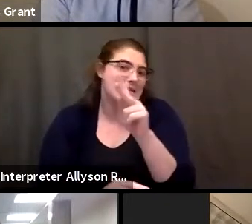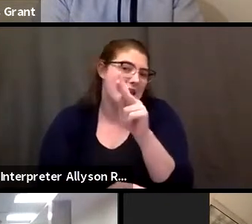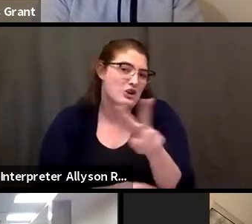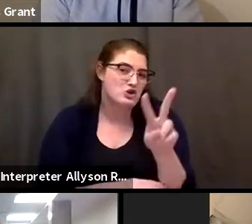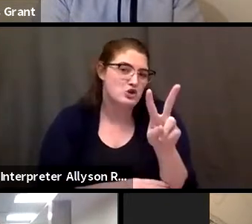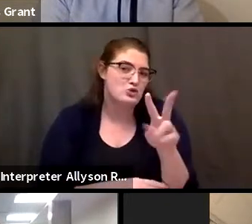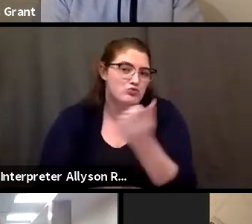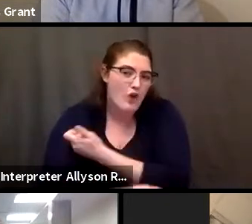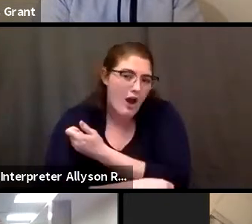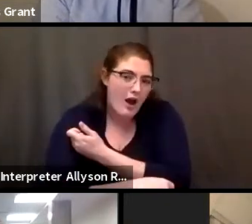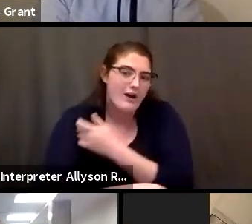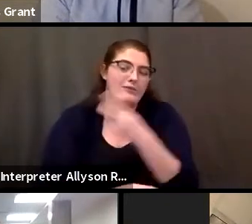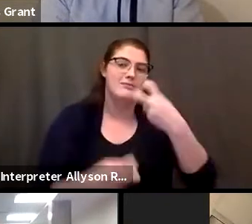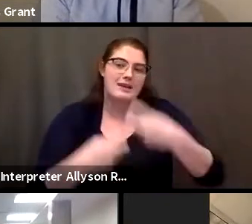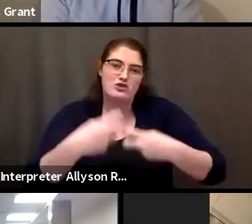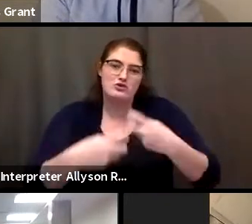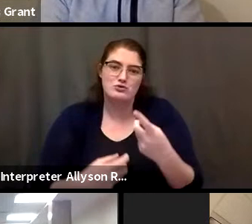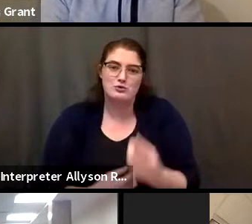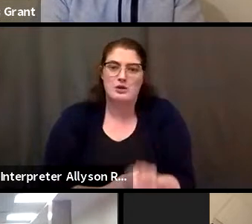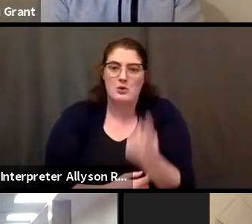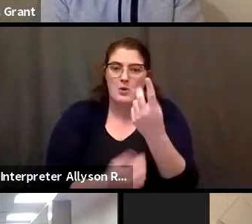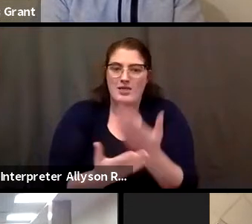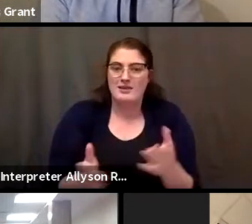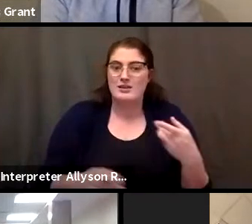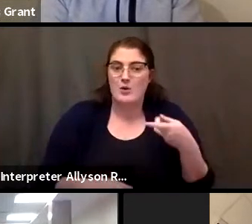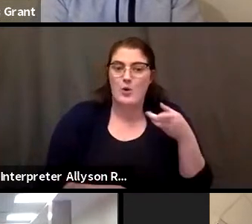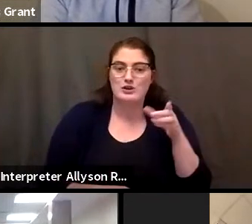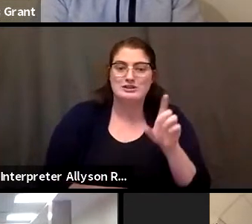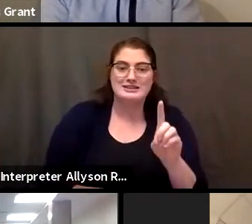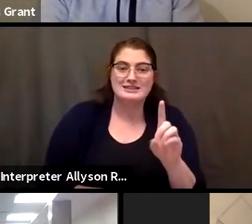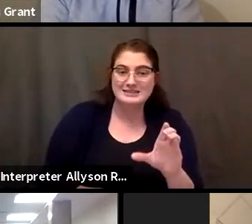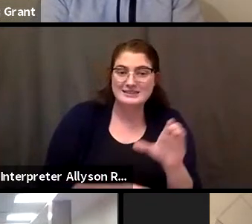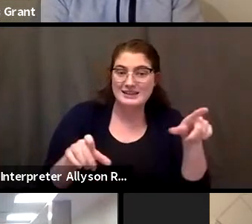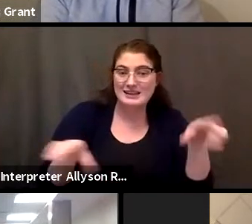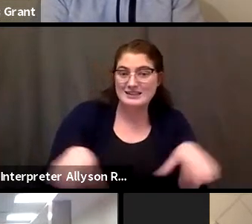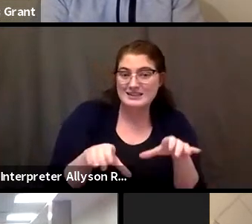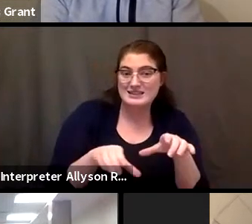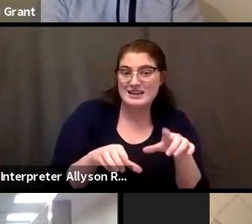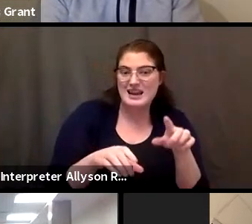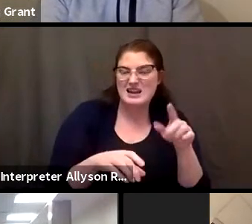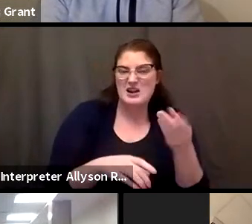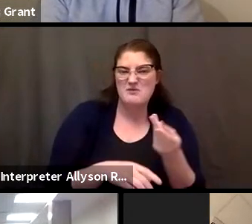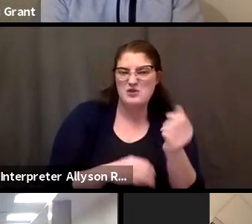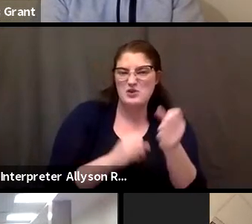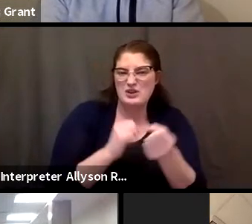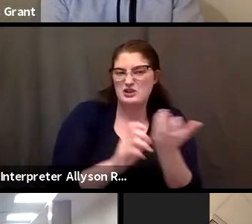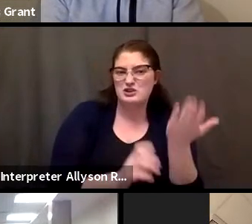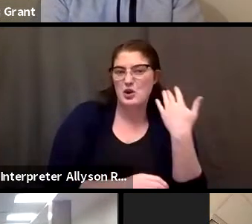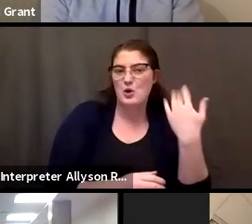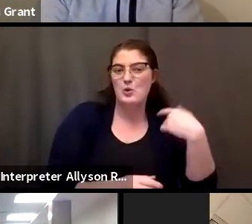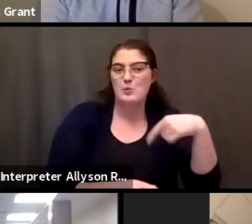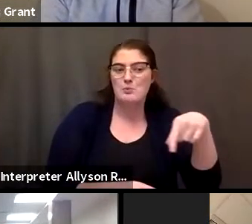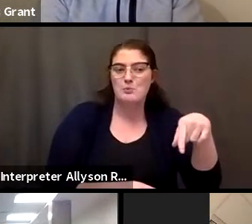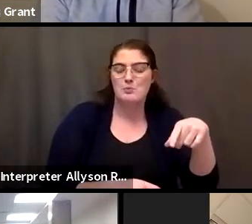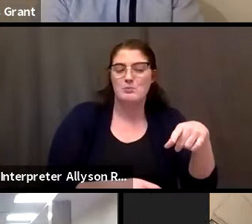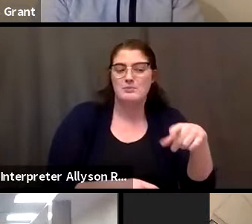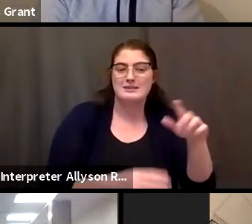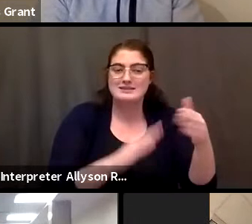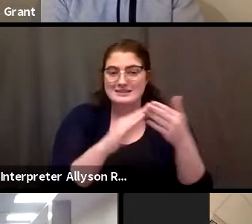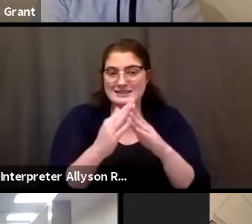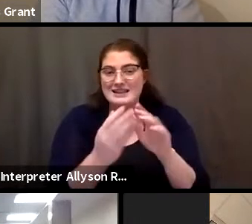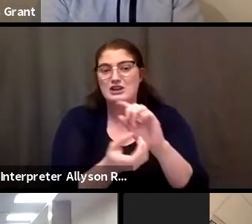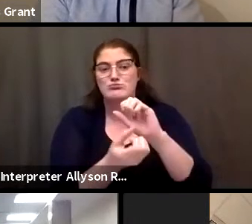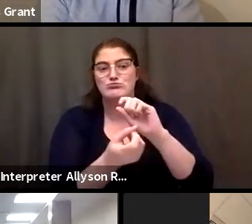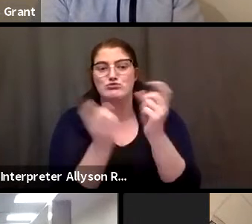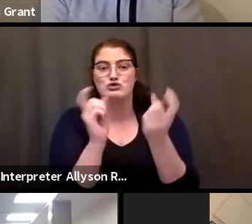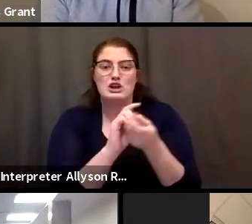issue, one of the things that Washington, D.C. did was a few years ago, they changed the way that they approached those crimes.